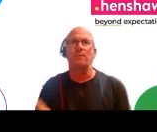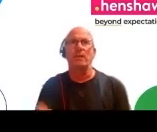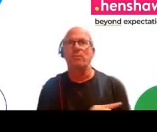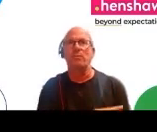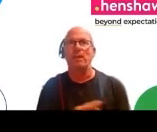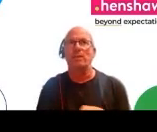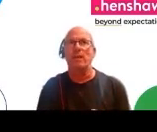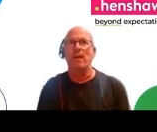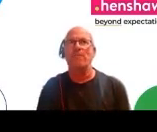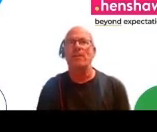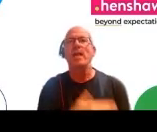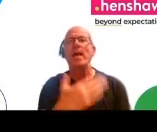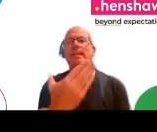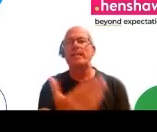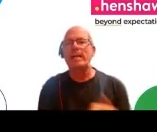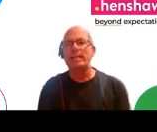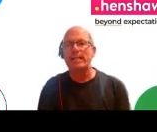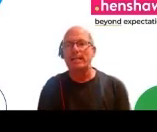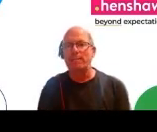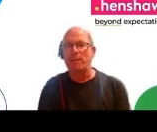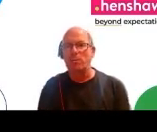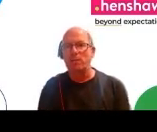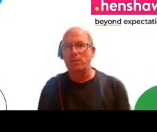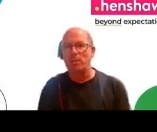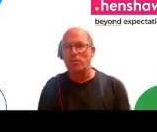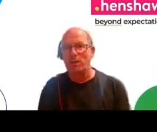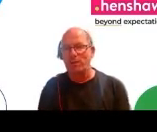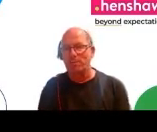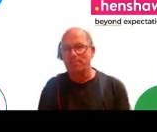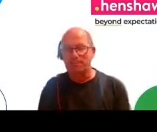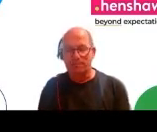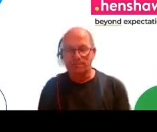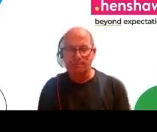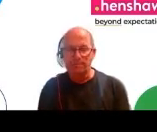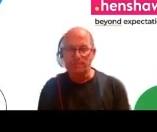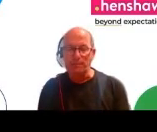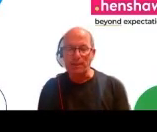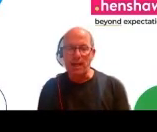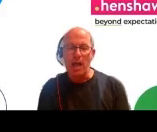up right to left to get to the item that I wanted to interact with.